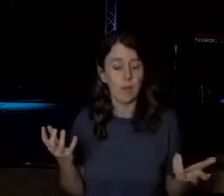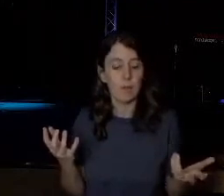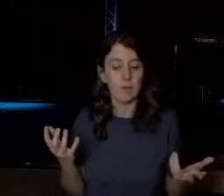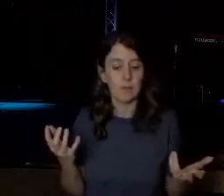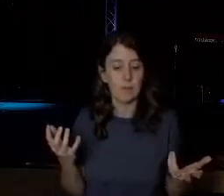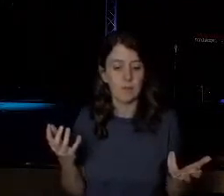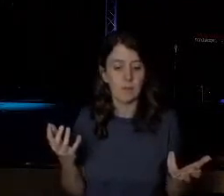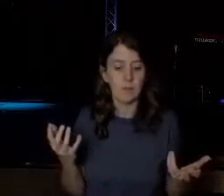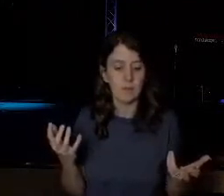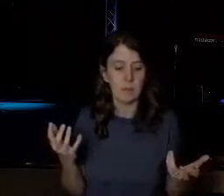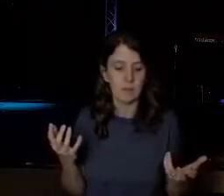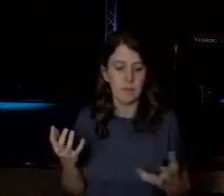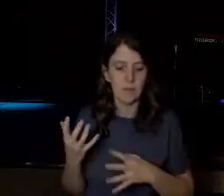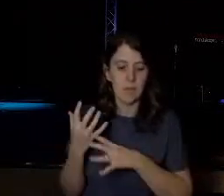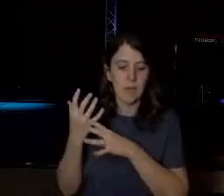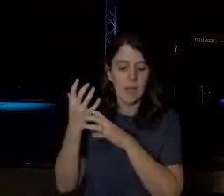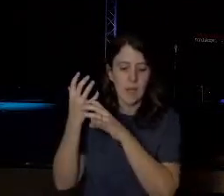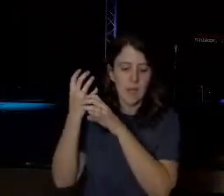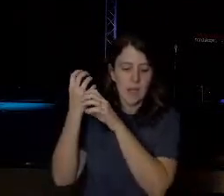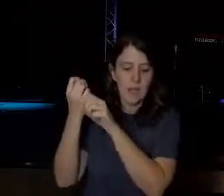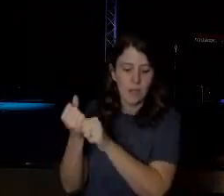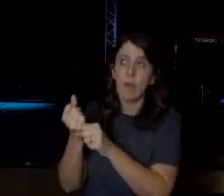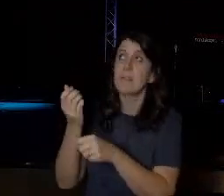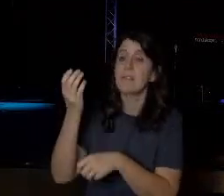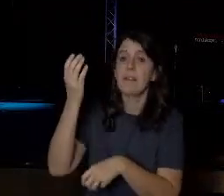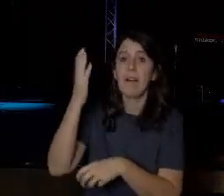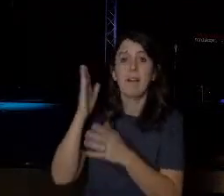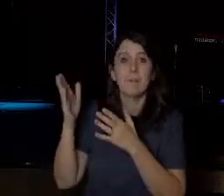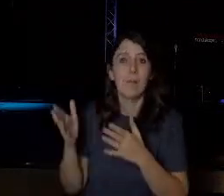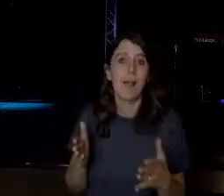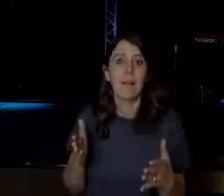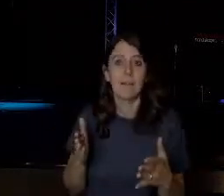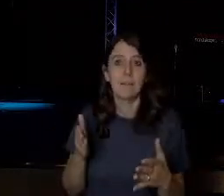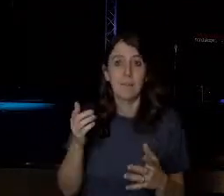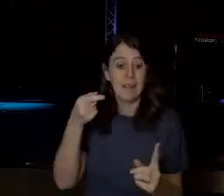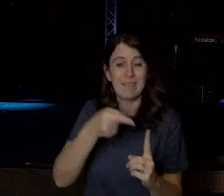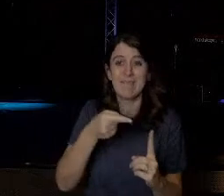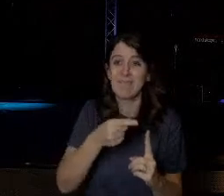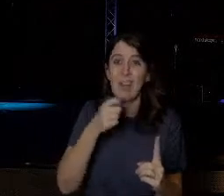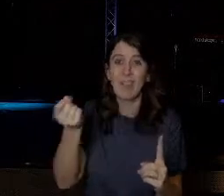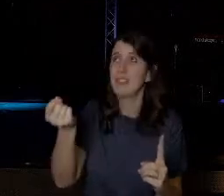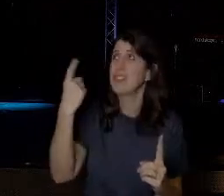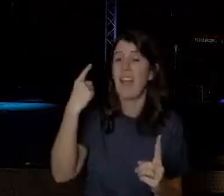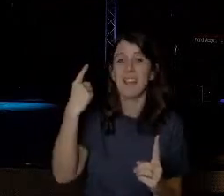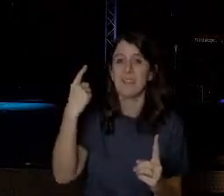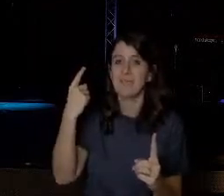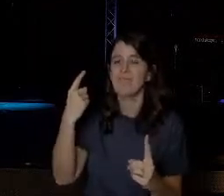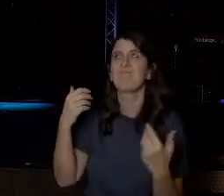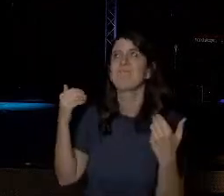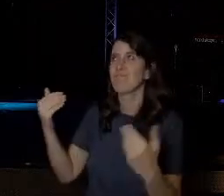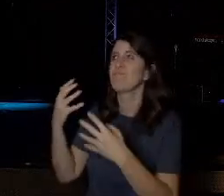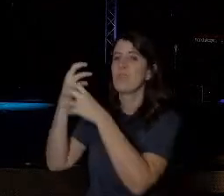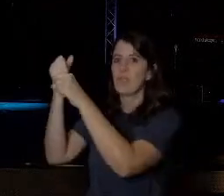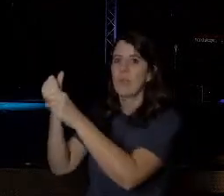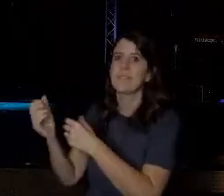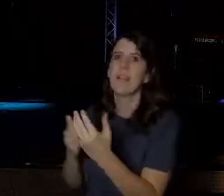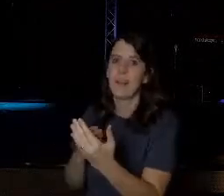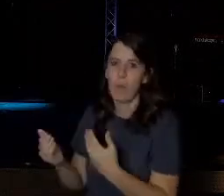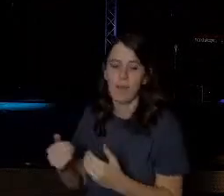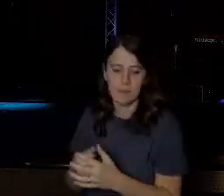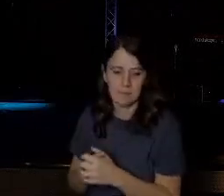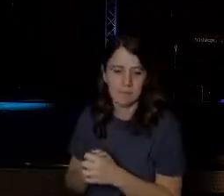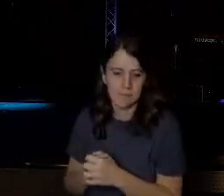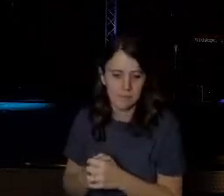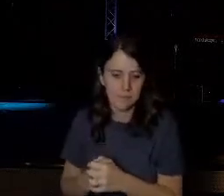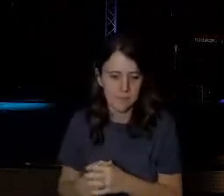trust God's plan even when it didn't make any sense. Even when it didn't make sense, Joshua was able to trust in God's plan.